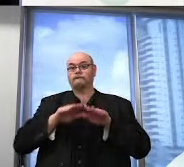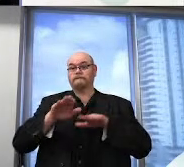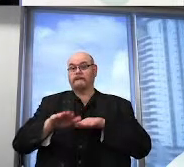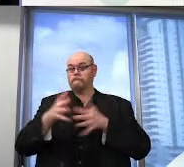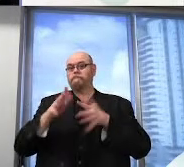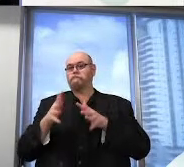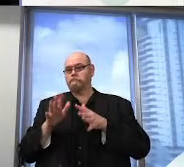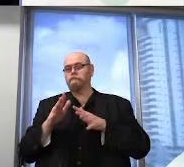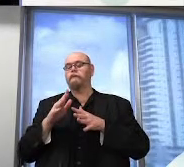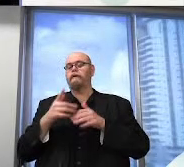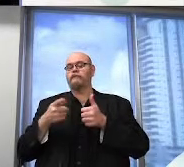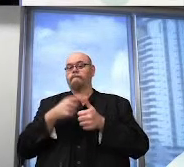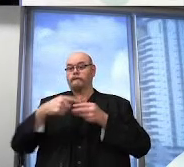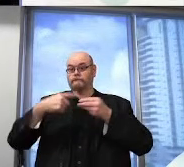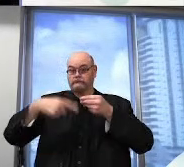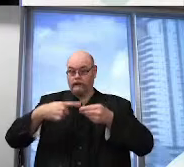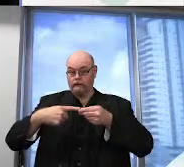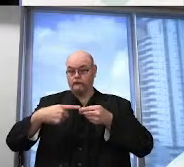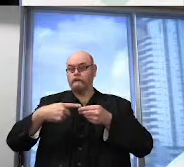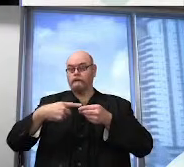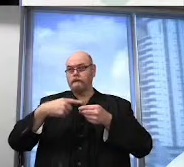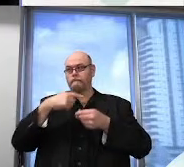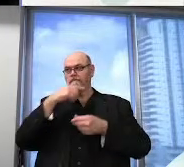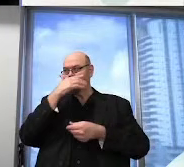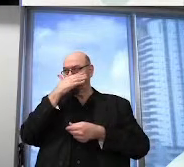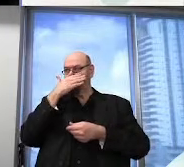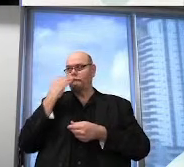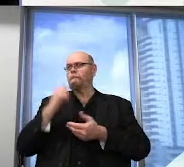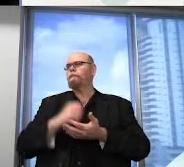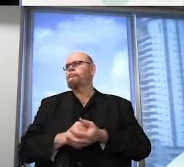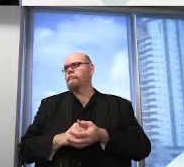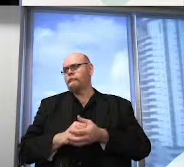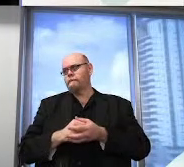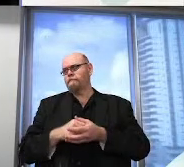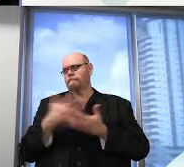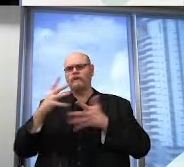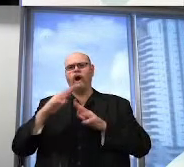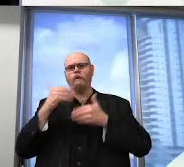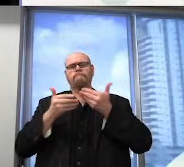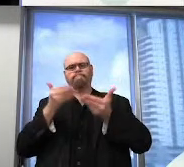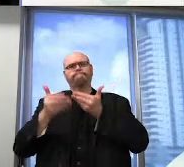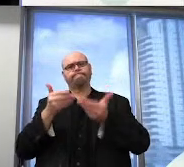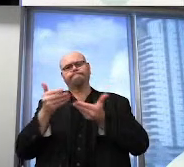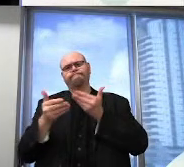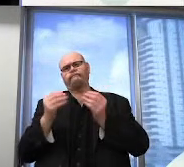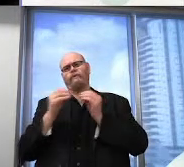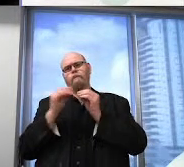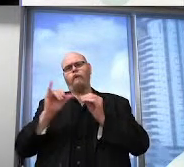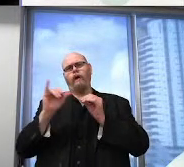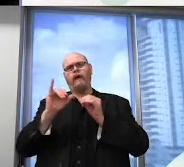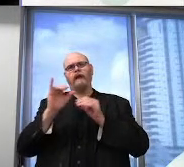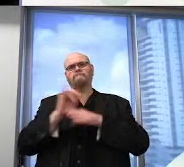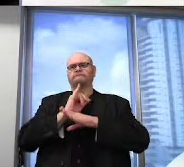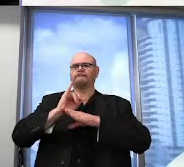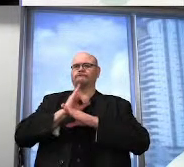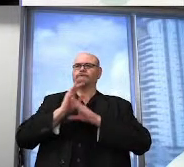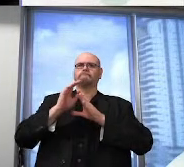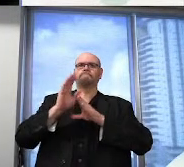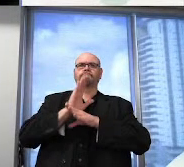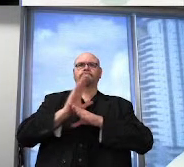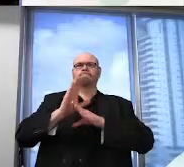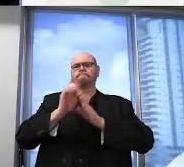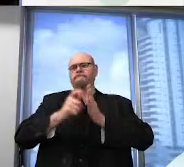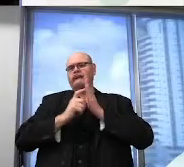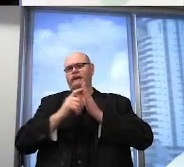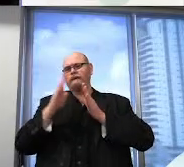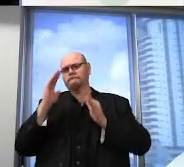first step and we're into that first cycle. So it's progressed much further towards a more industry standard expectation